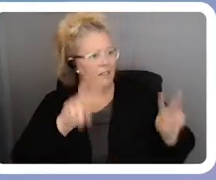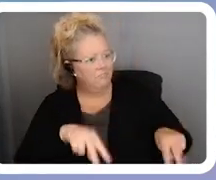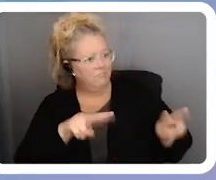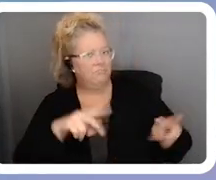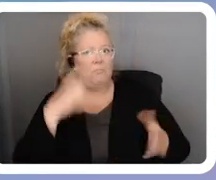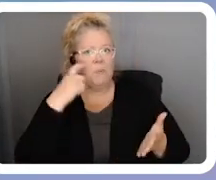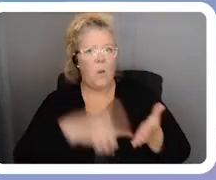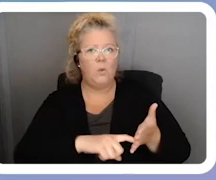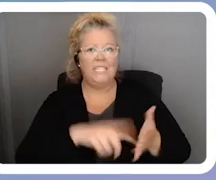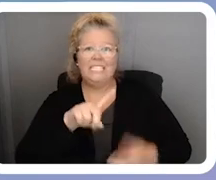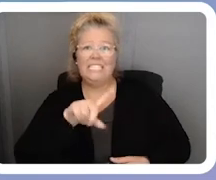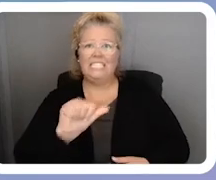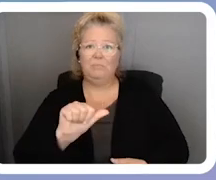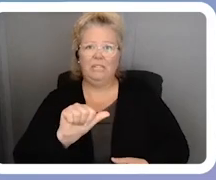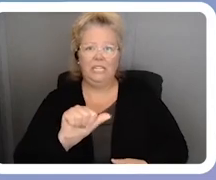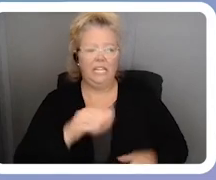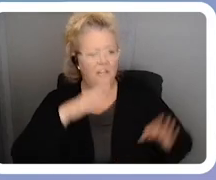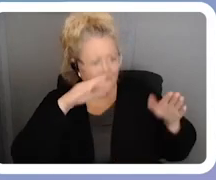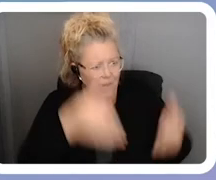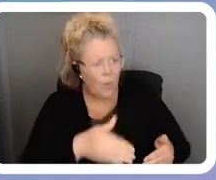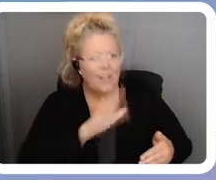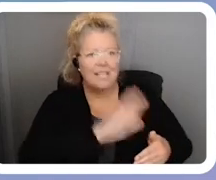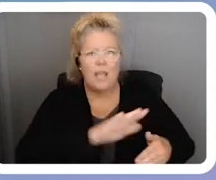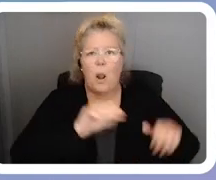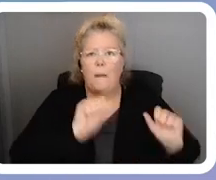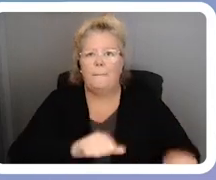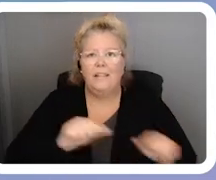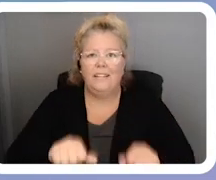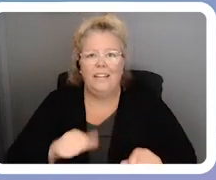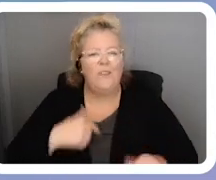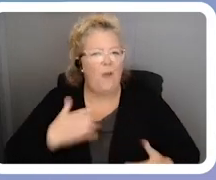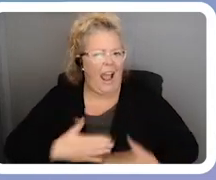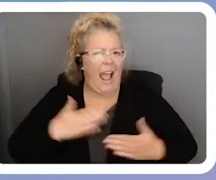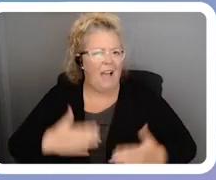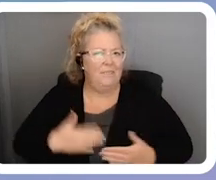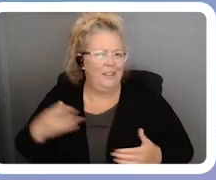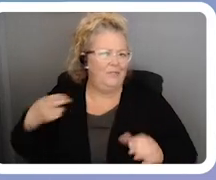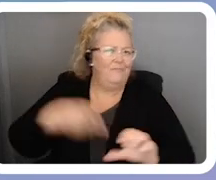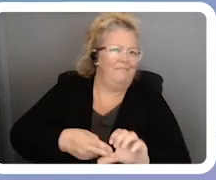all the abilities that they have. It's just a great program to be a part of, and we're very happy to be a part of it.